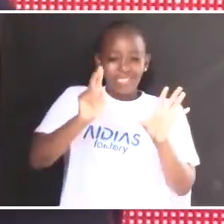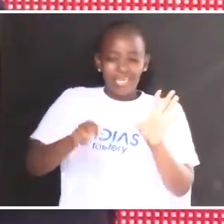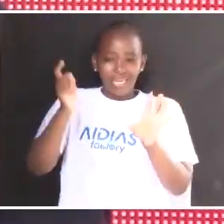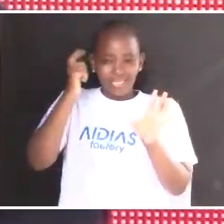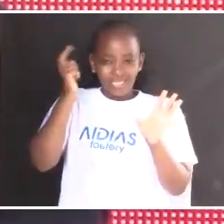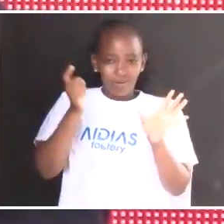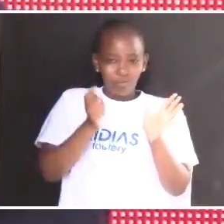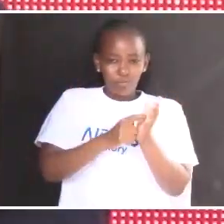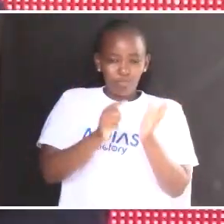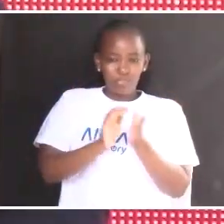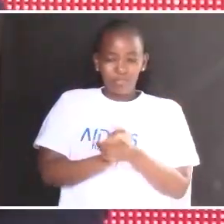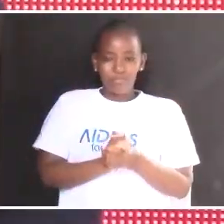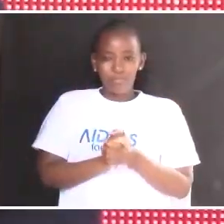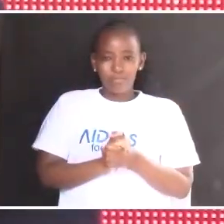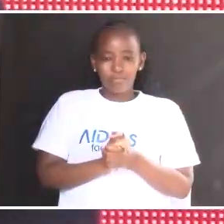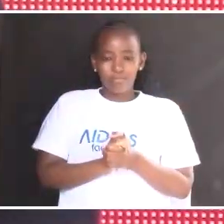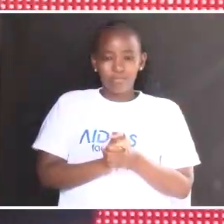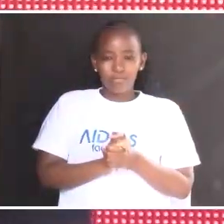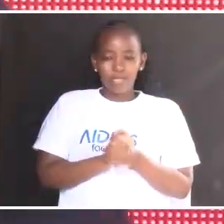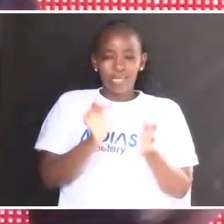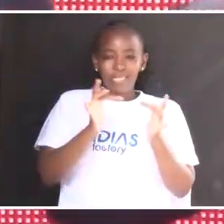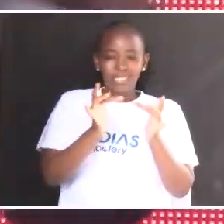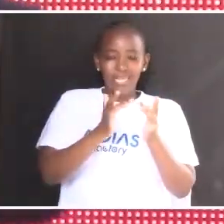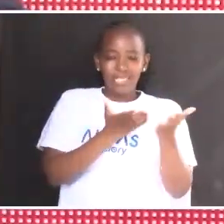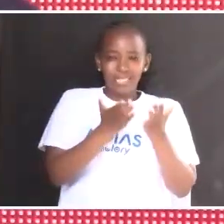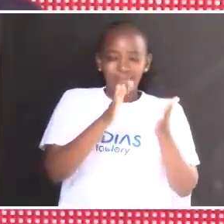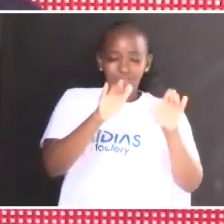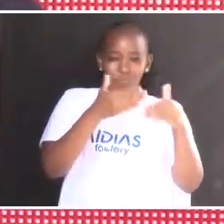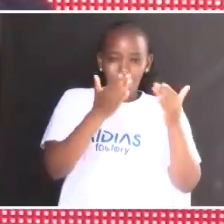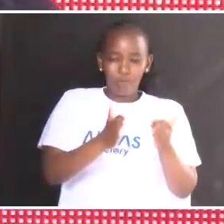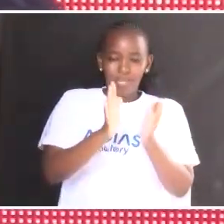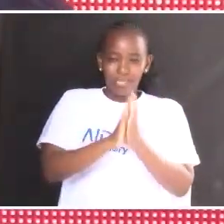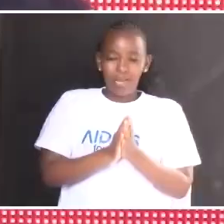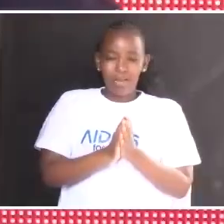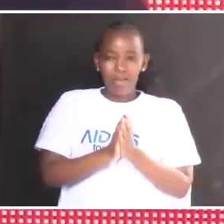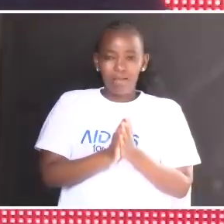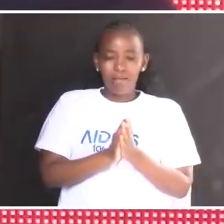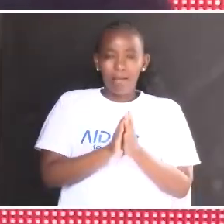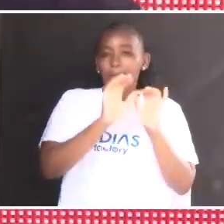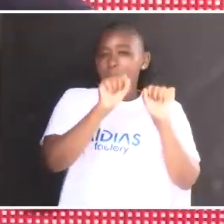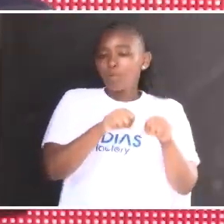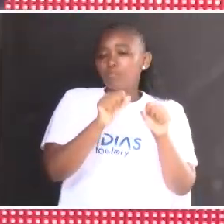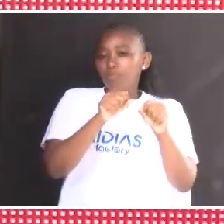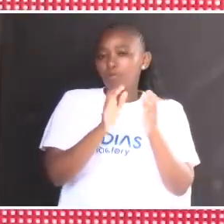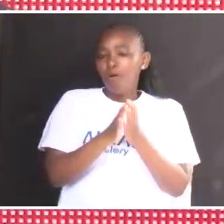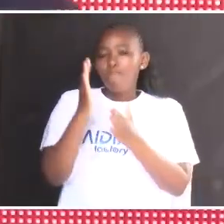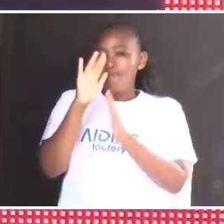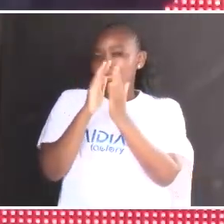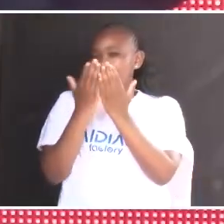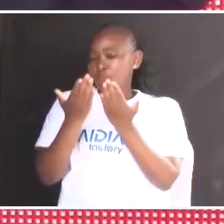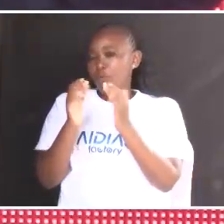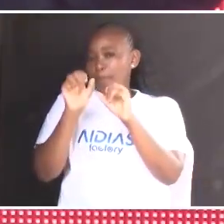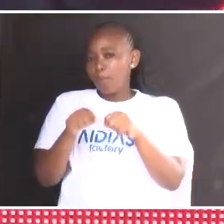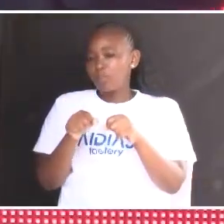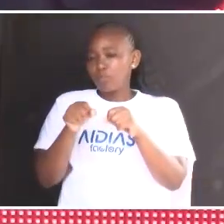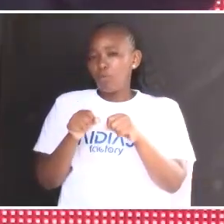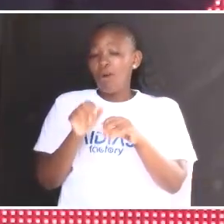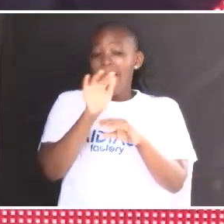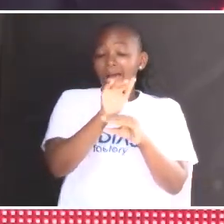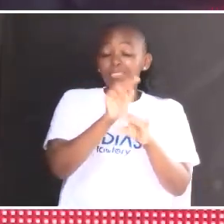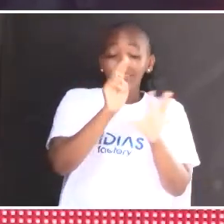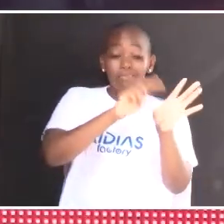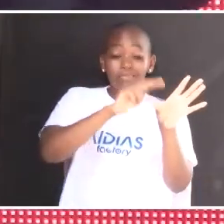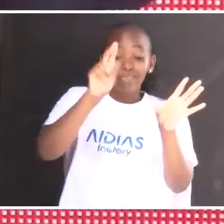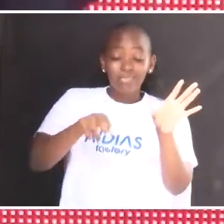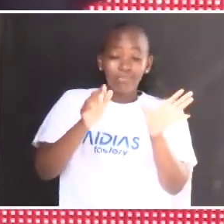kwa the internet service provider, your platform. Could be Facebook, you can issue a take down, ama